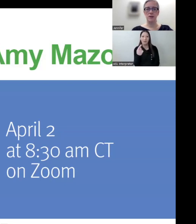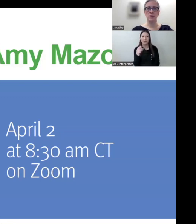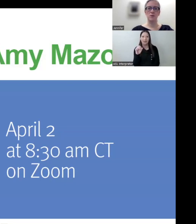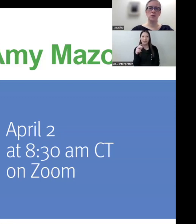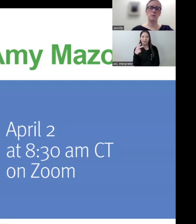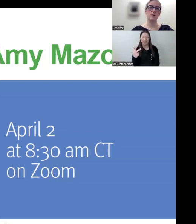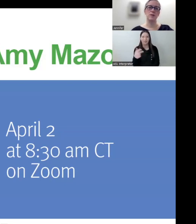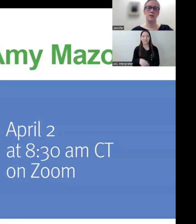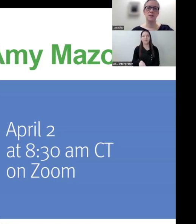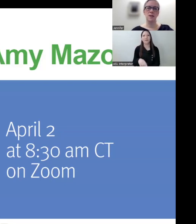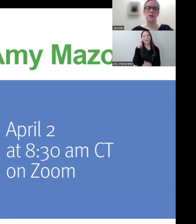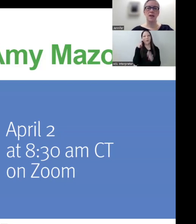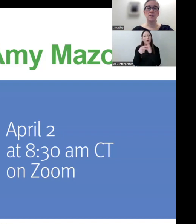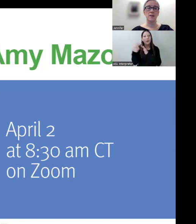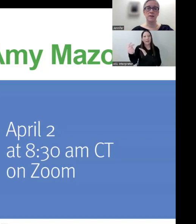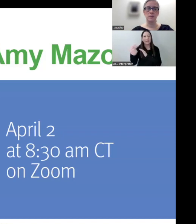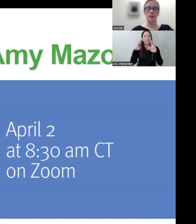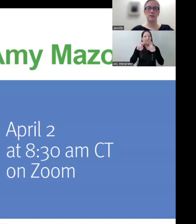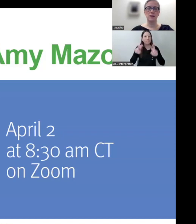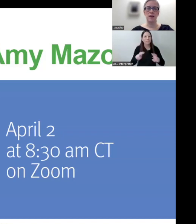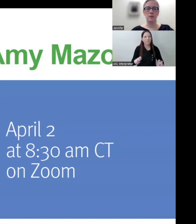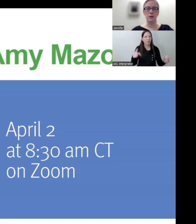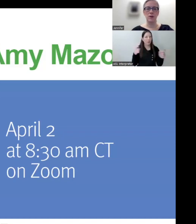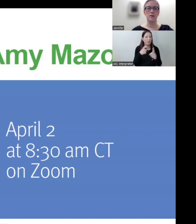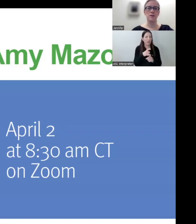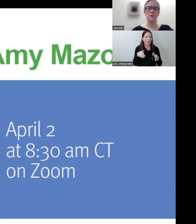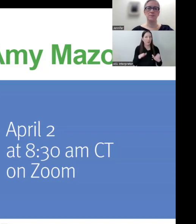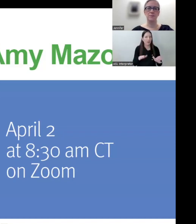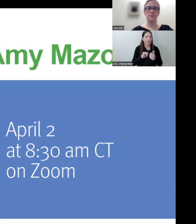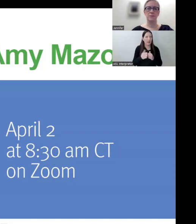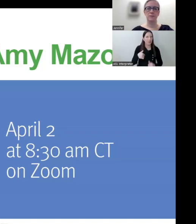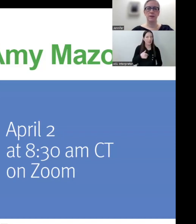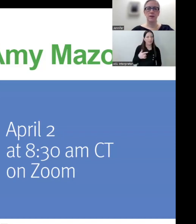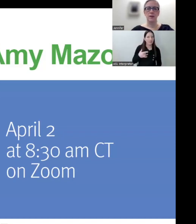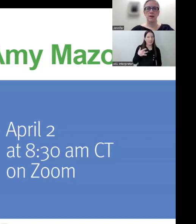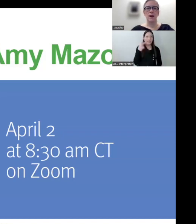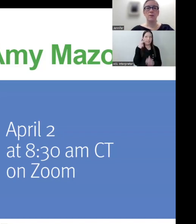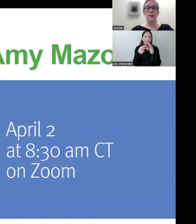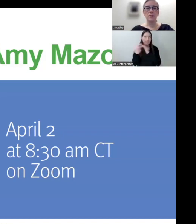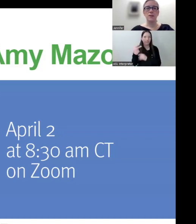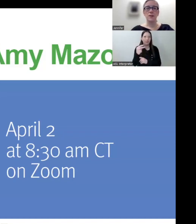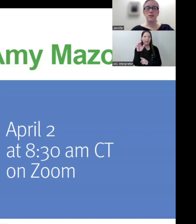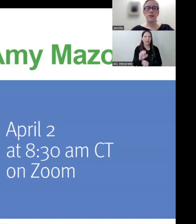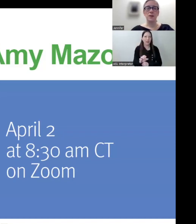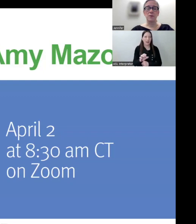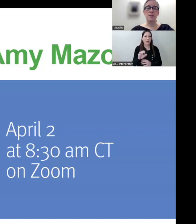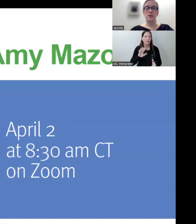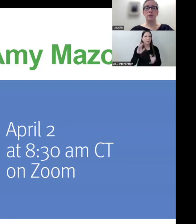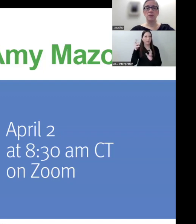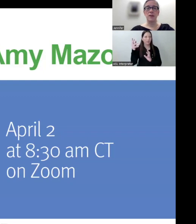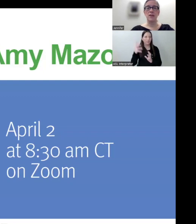complex ways in which we both sense and anticipate the climate crisis. I would like to acknowledge that